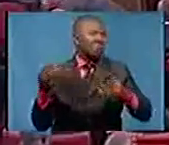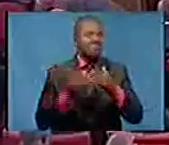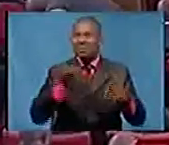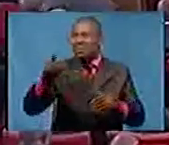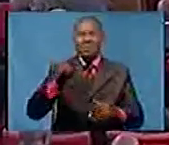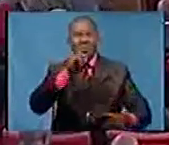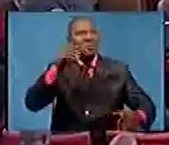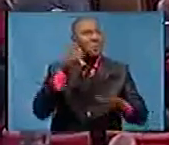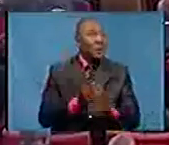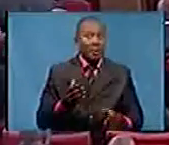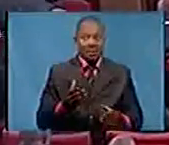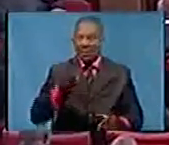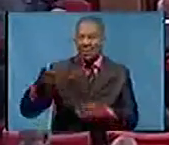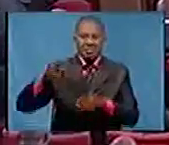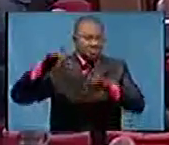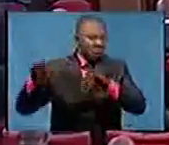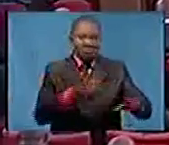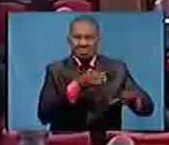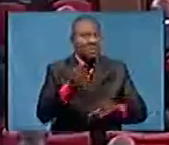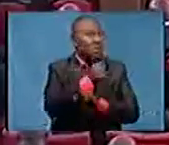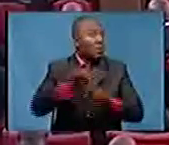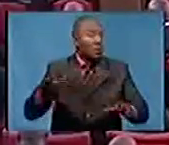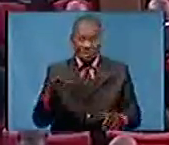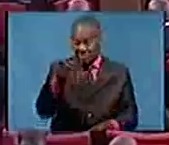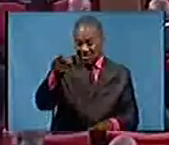They do what they want.